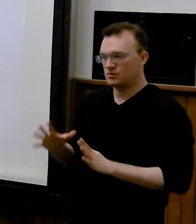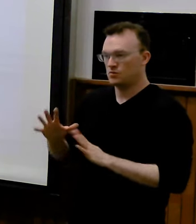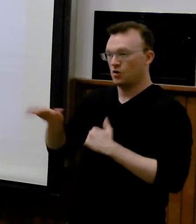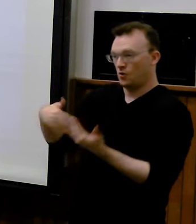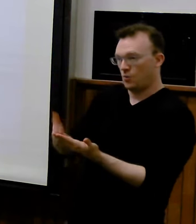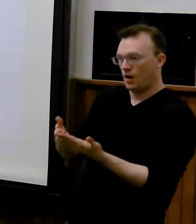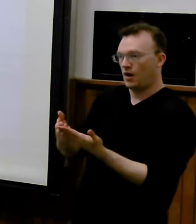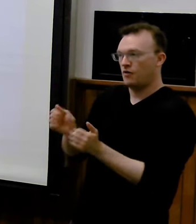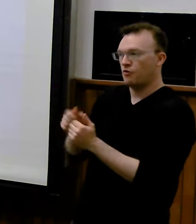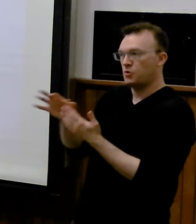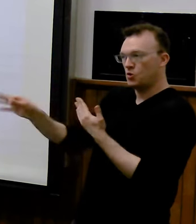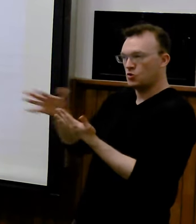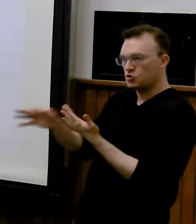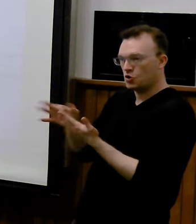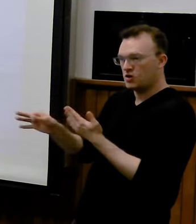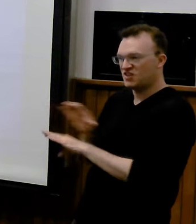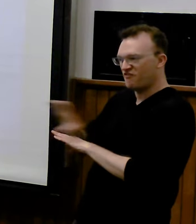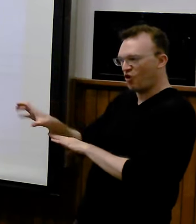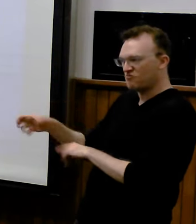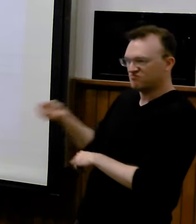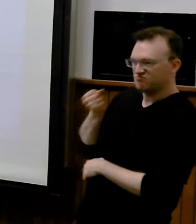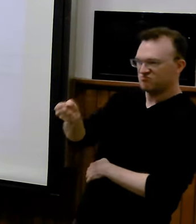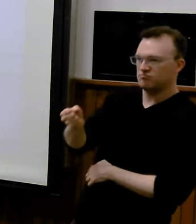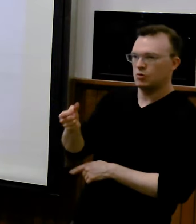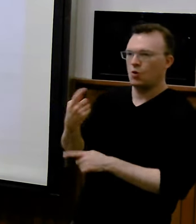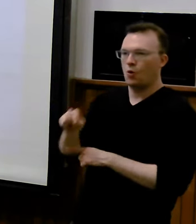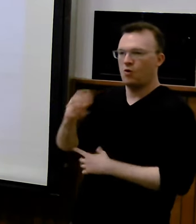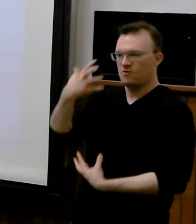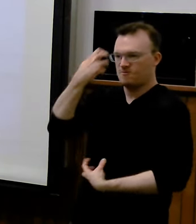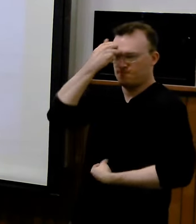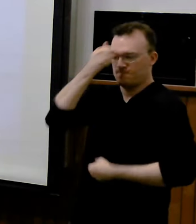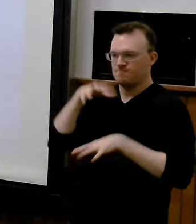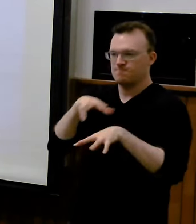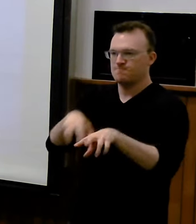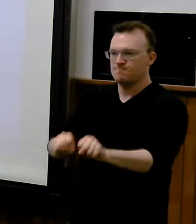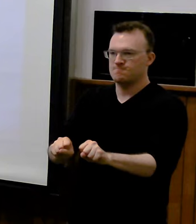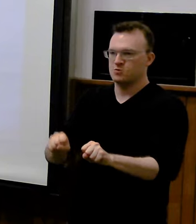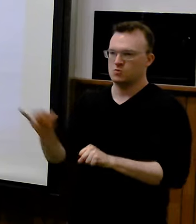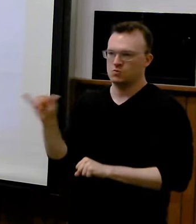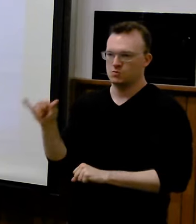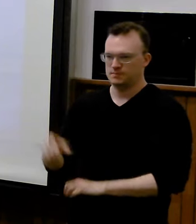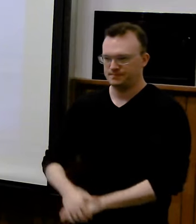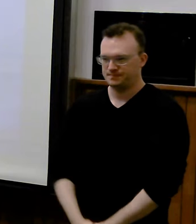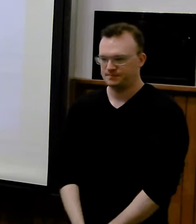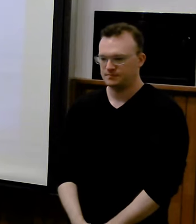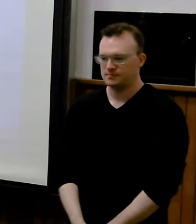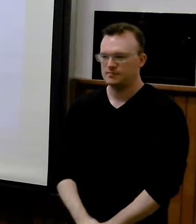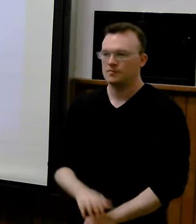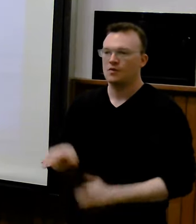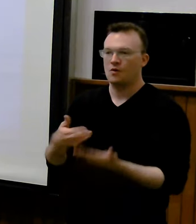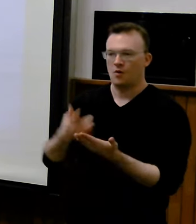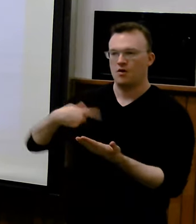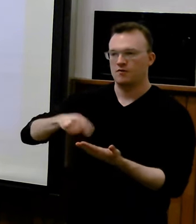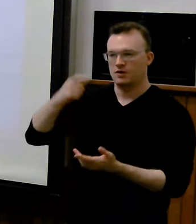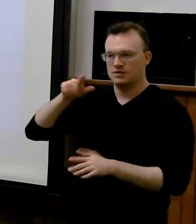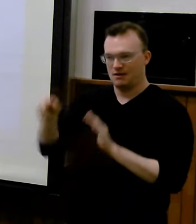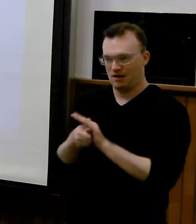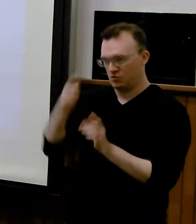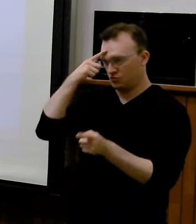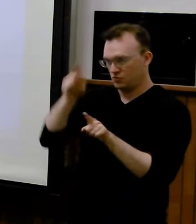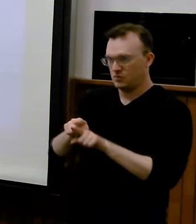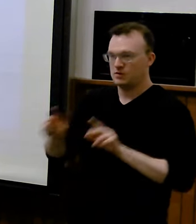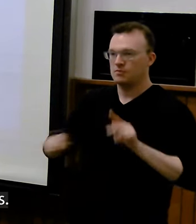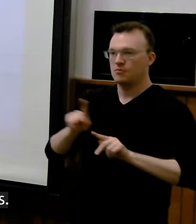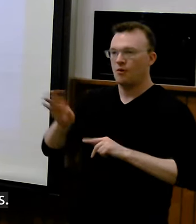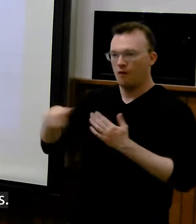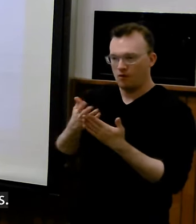by choice, force, or otherwise a result of colonialism and imperialism. We are all treaty peoples, and we are